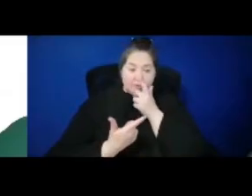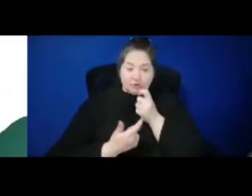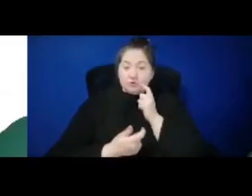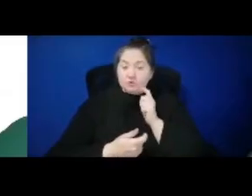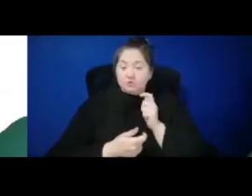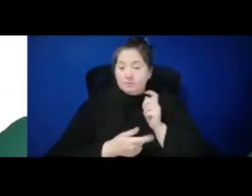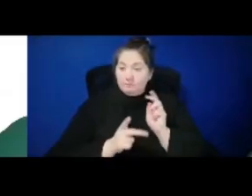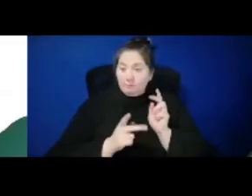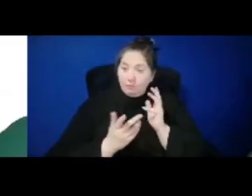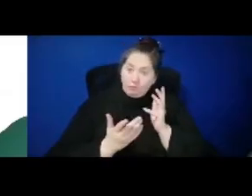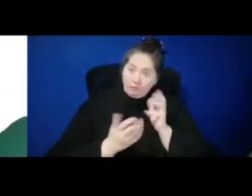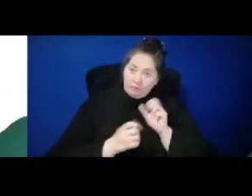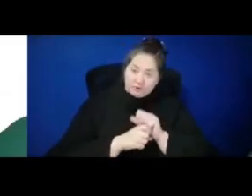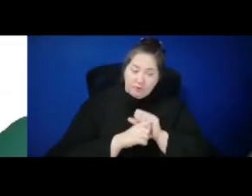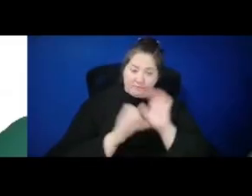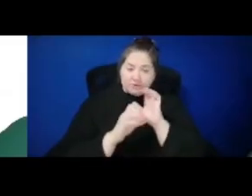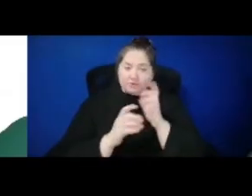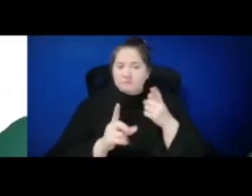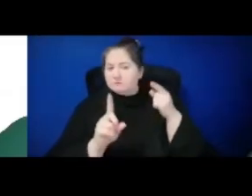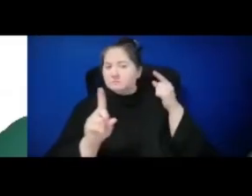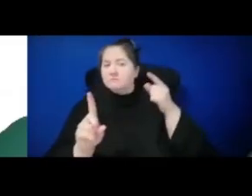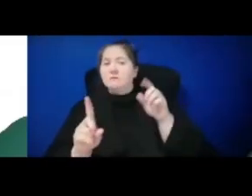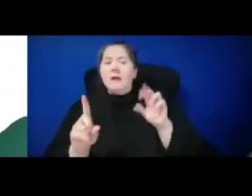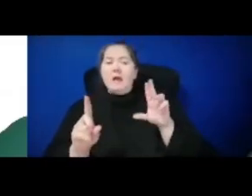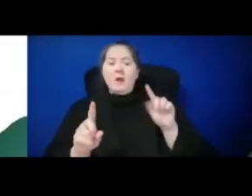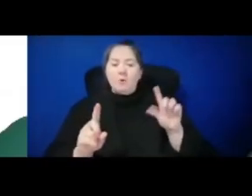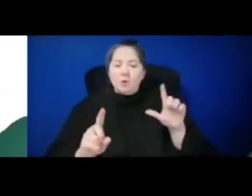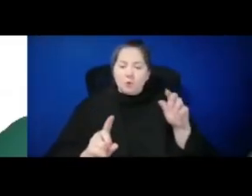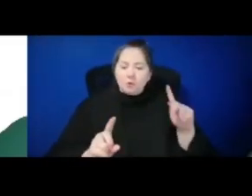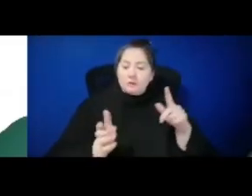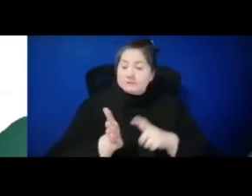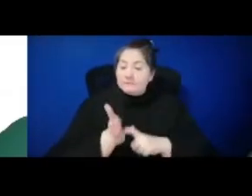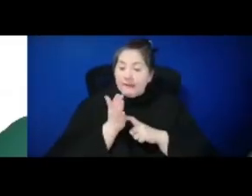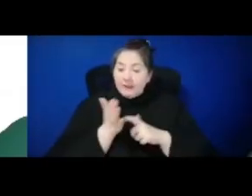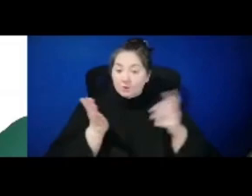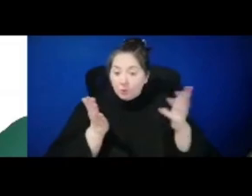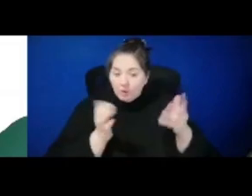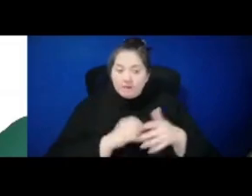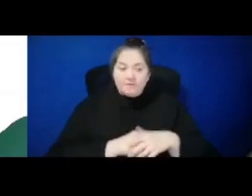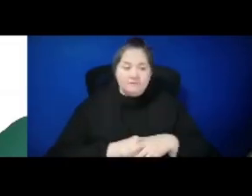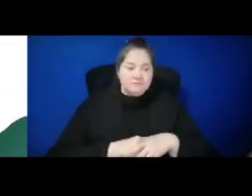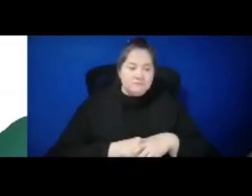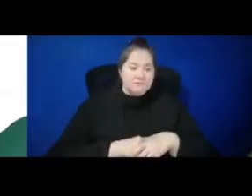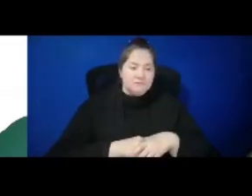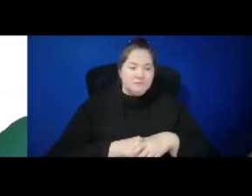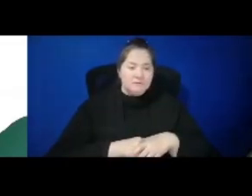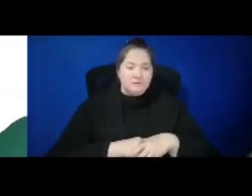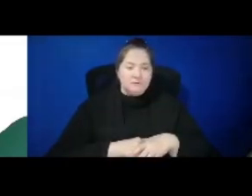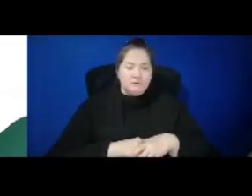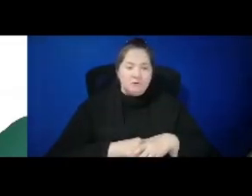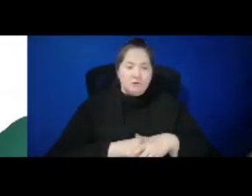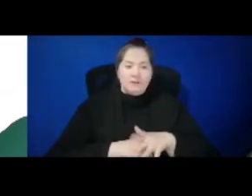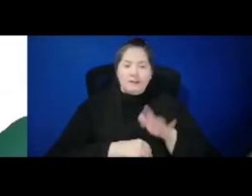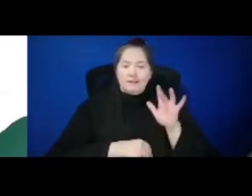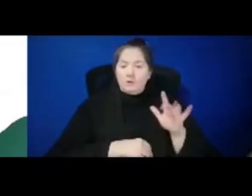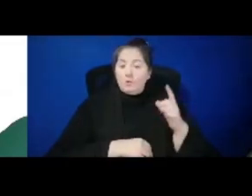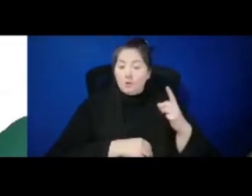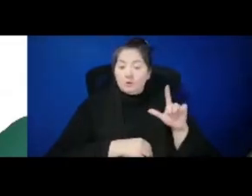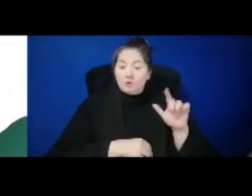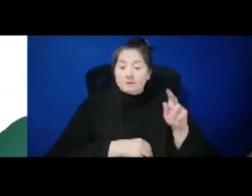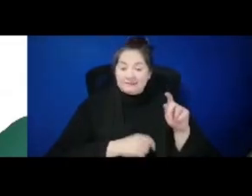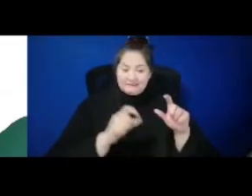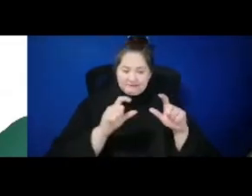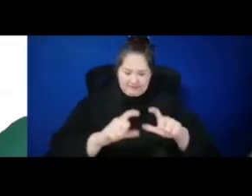job seekers, it tells you about the job outlook, what the demand looks like in the future. So when you click on one of those